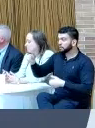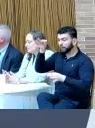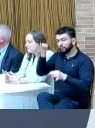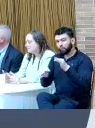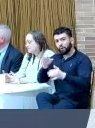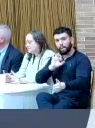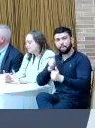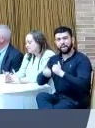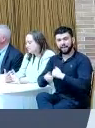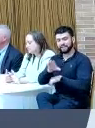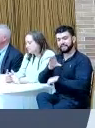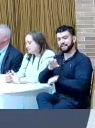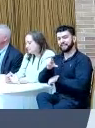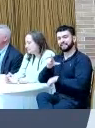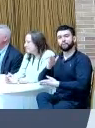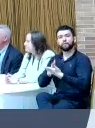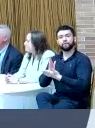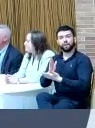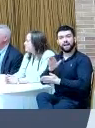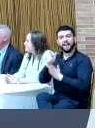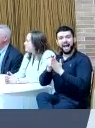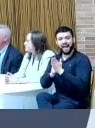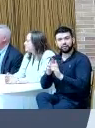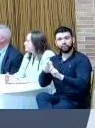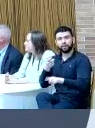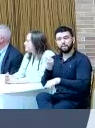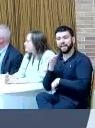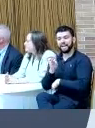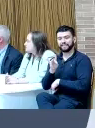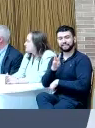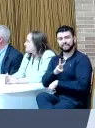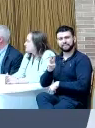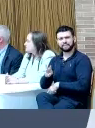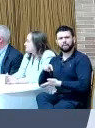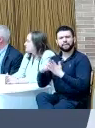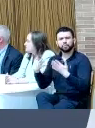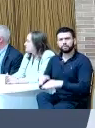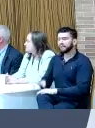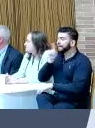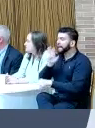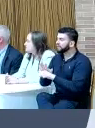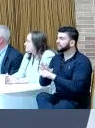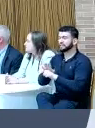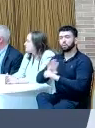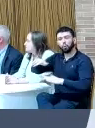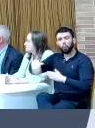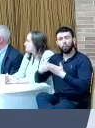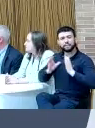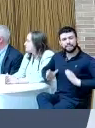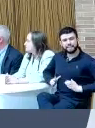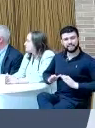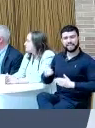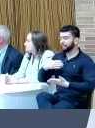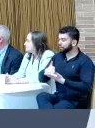Civil Right Act of 1866 which guaranteed the rights of citizens all citizens to purchase lease